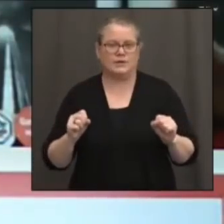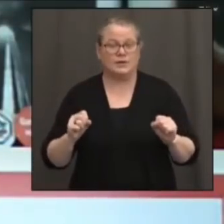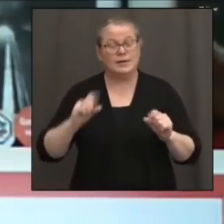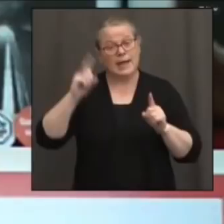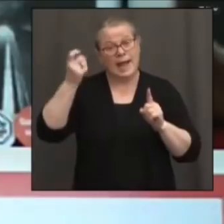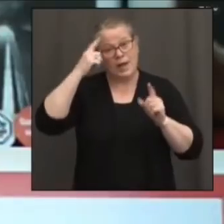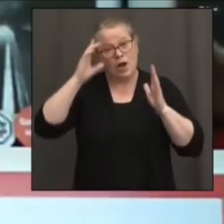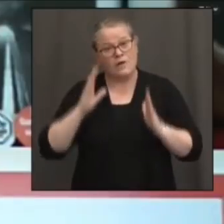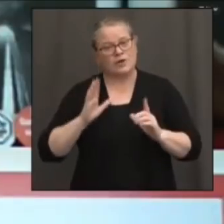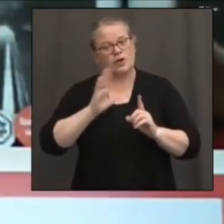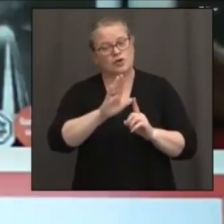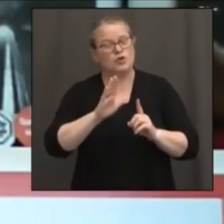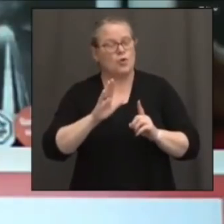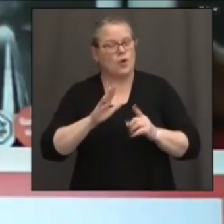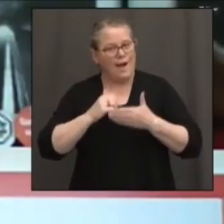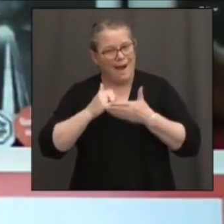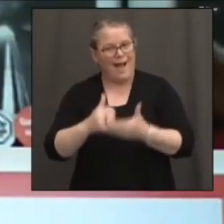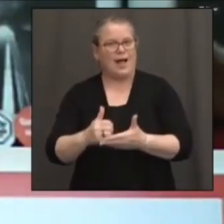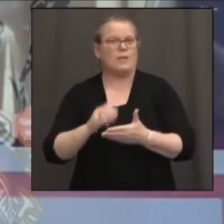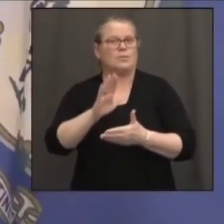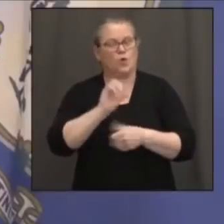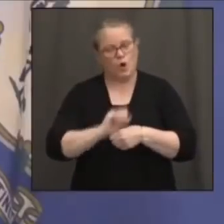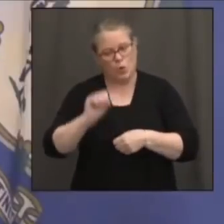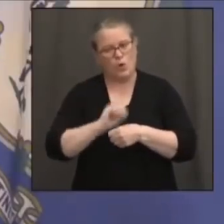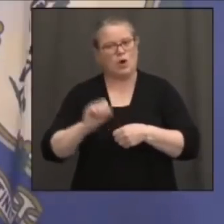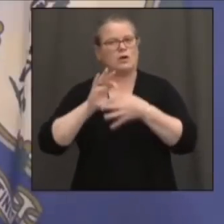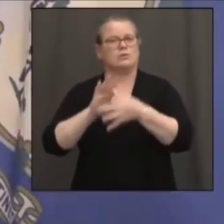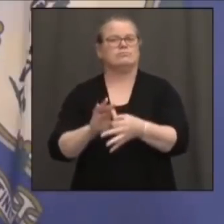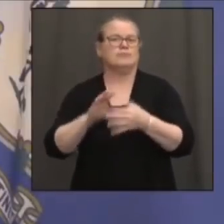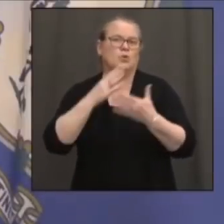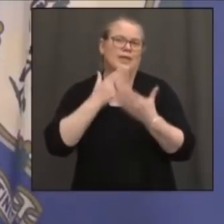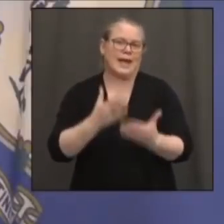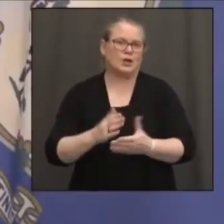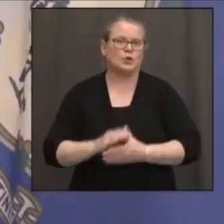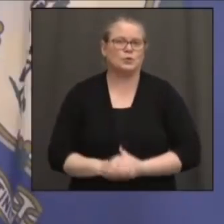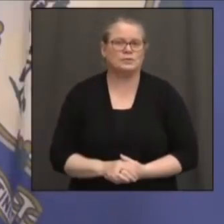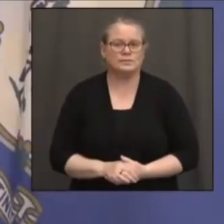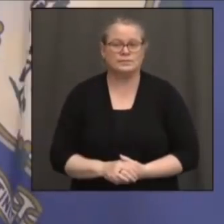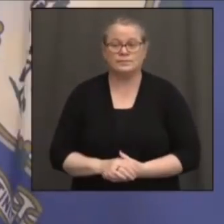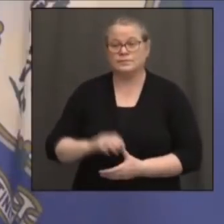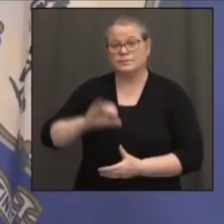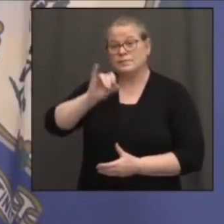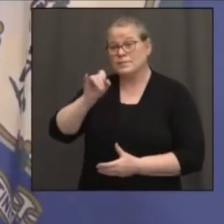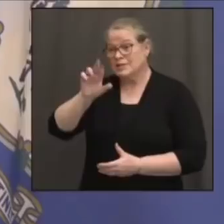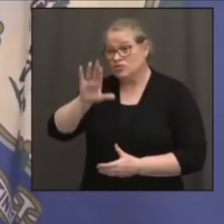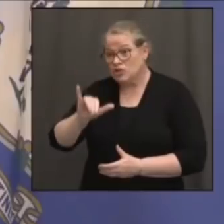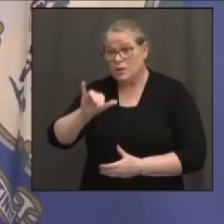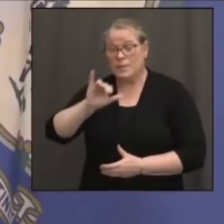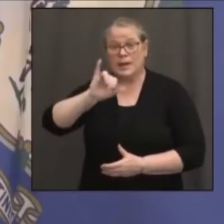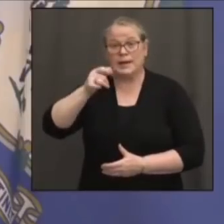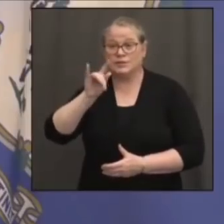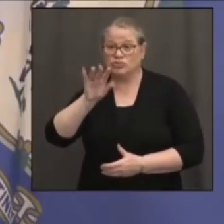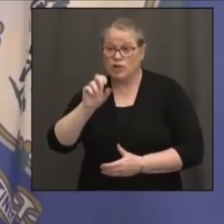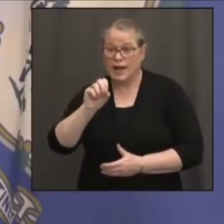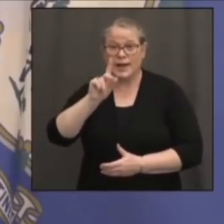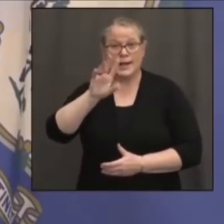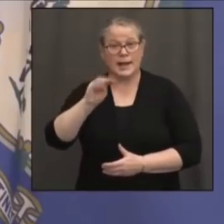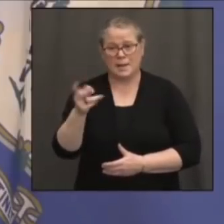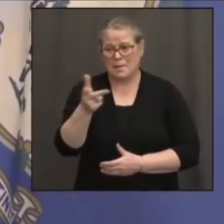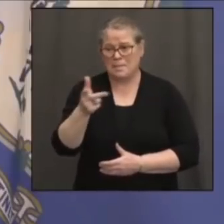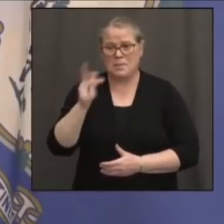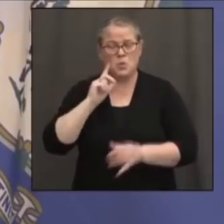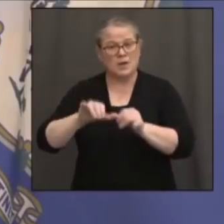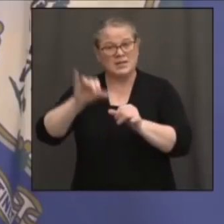your efforts in this matter. Thank you, Jeremy, and Jackie and Kim are staying on if you have any questions, as